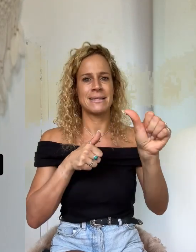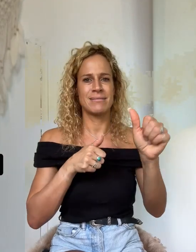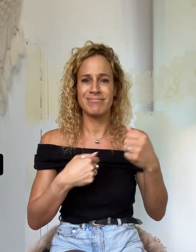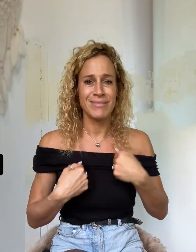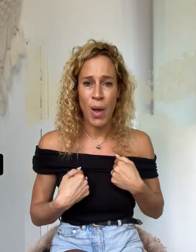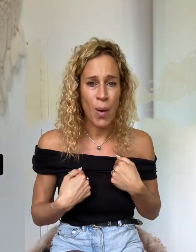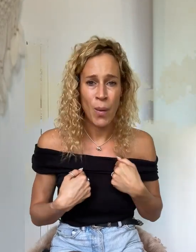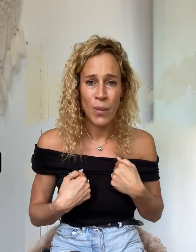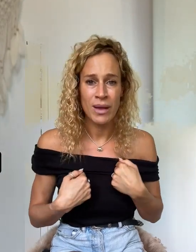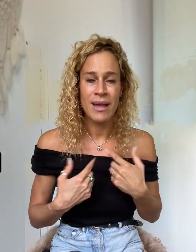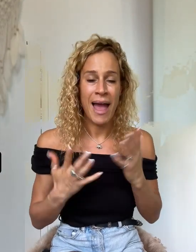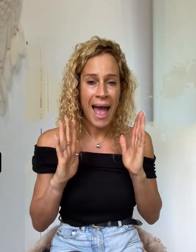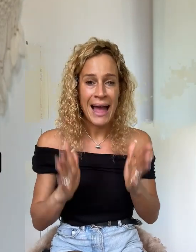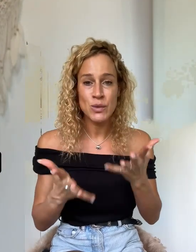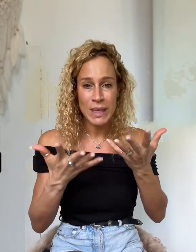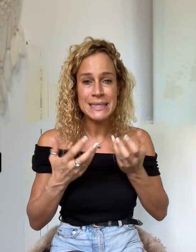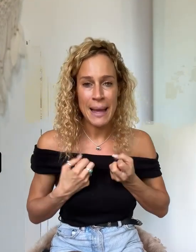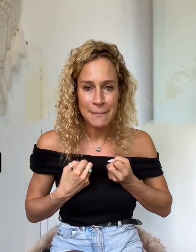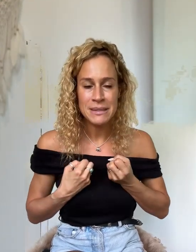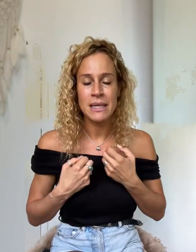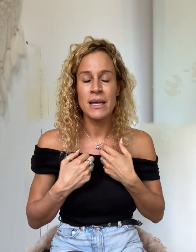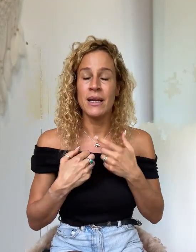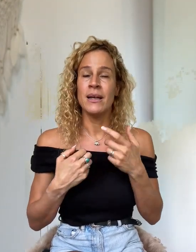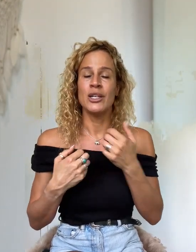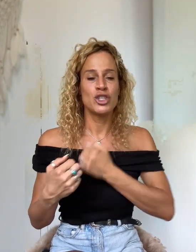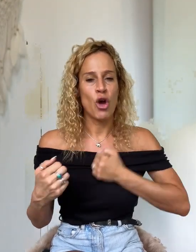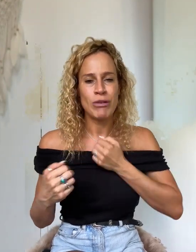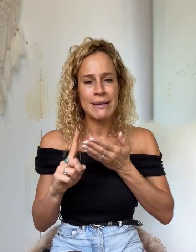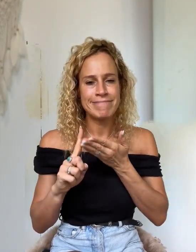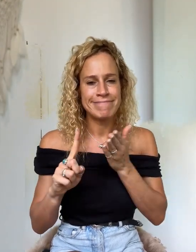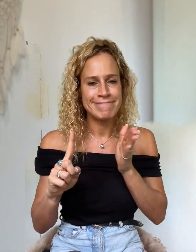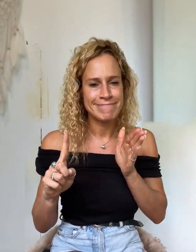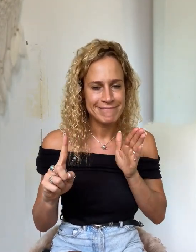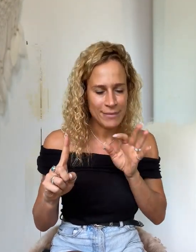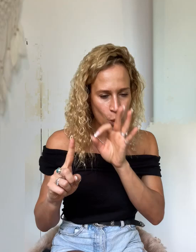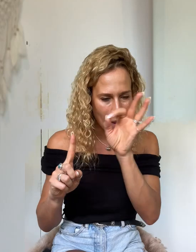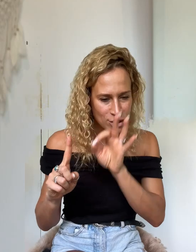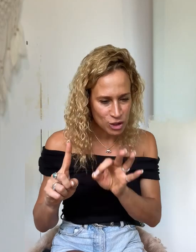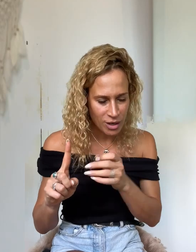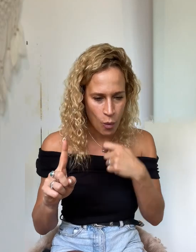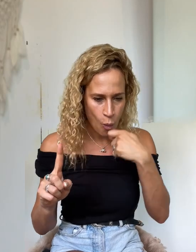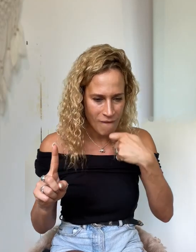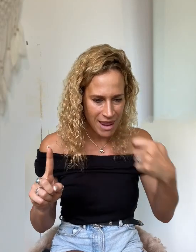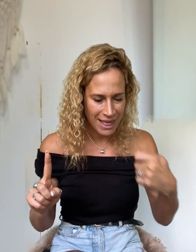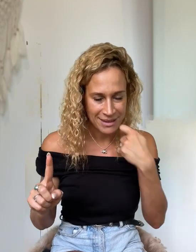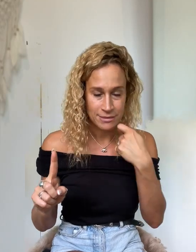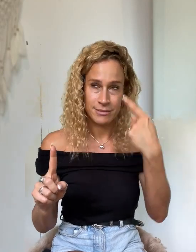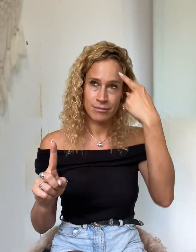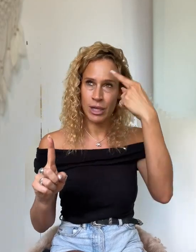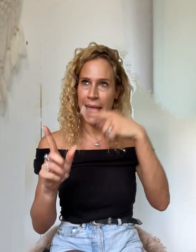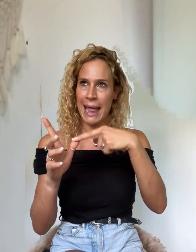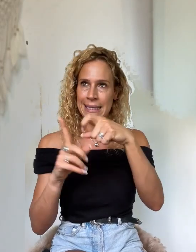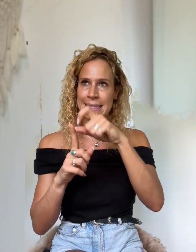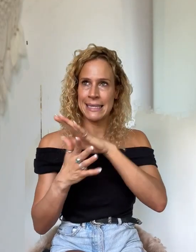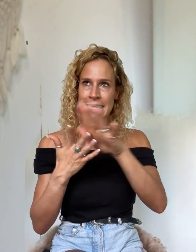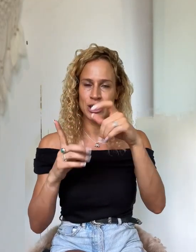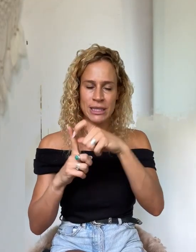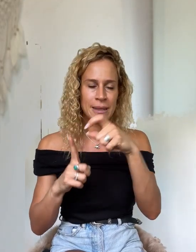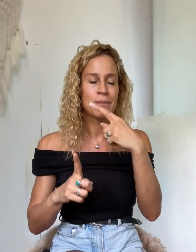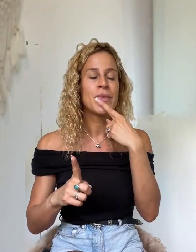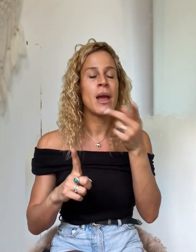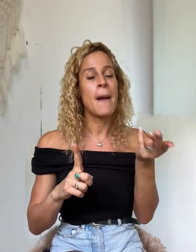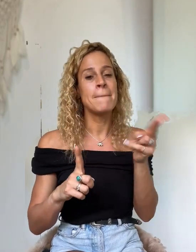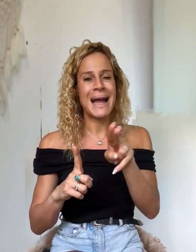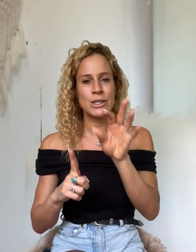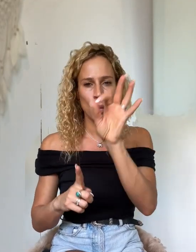that I've completely gone off the question, I'm completely aware. I will get back to the question, ADHD. I